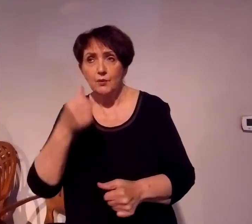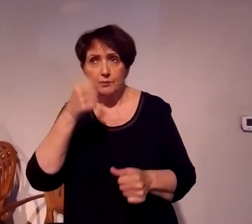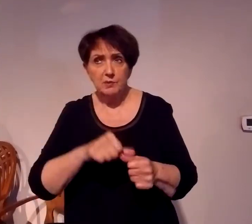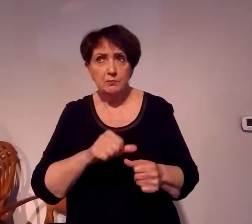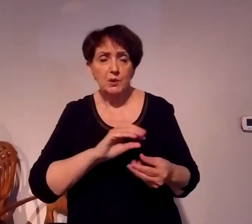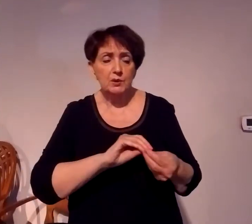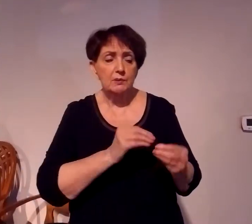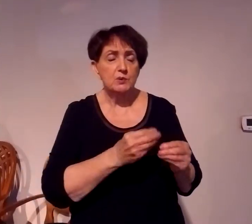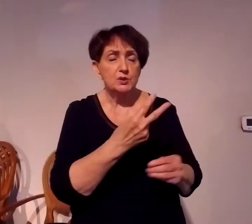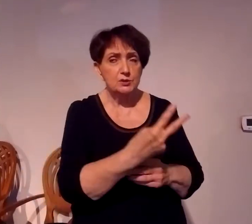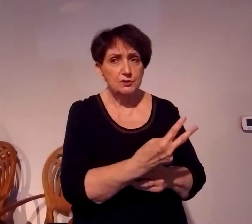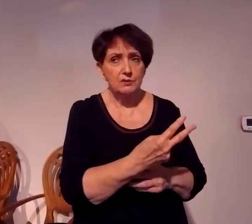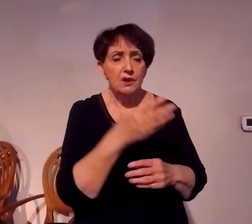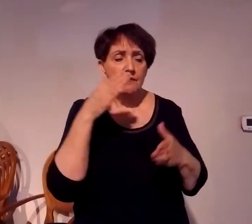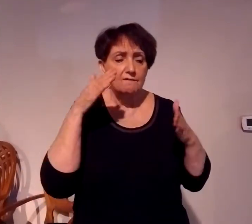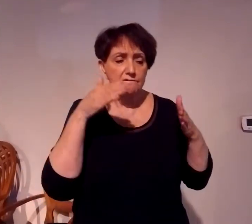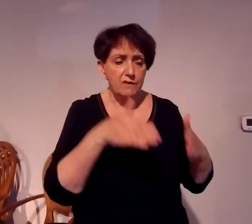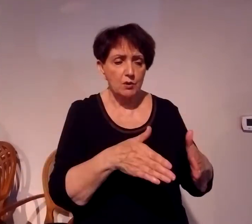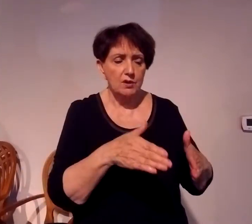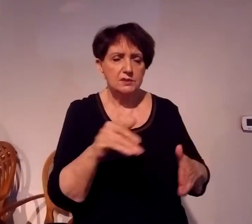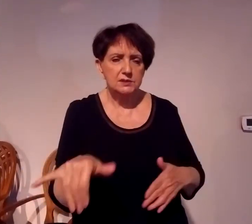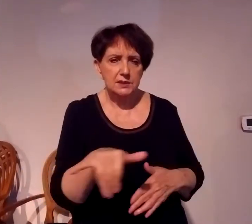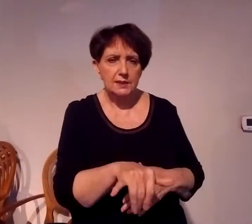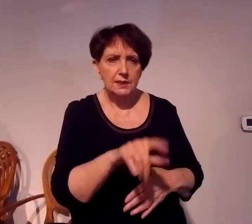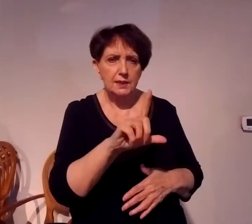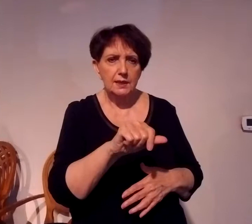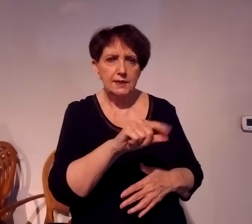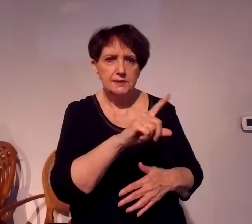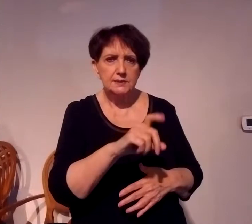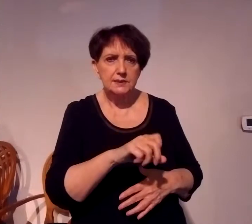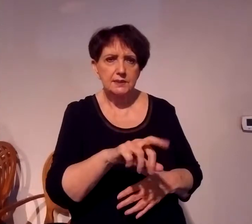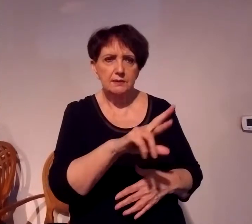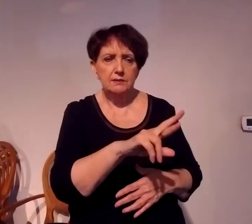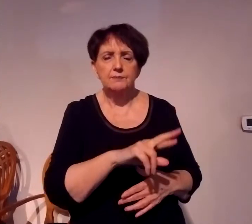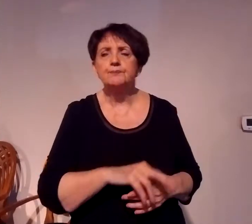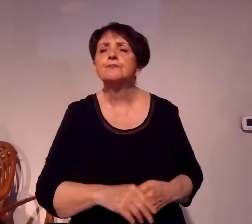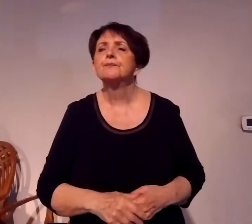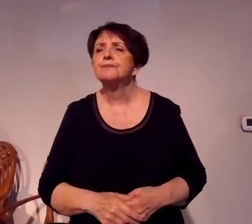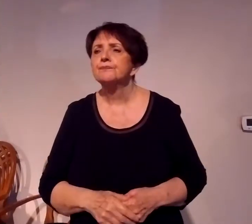2, focus like a laser.